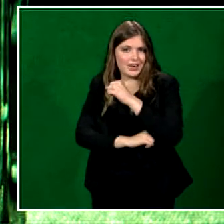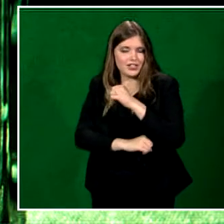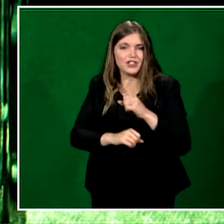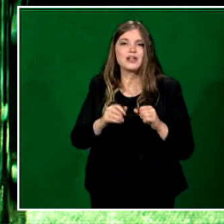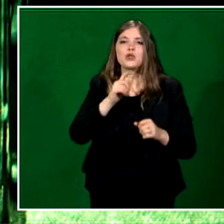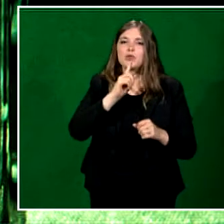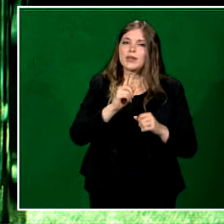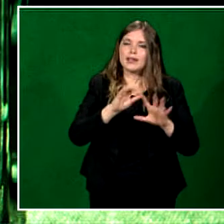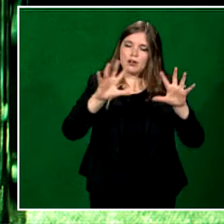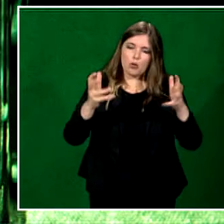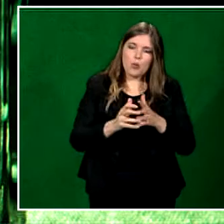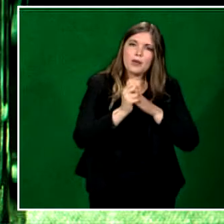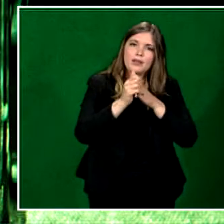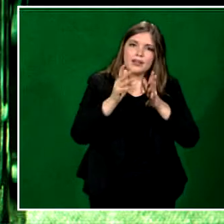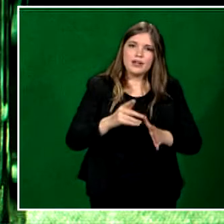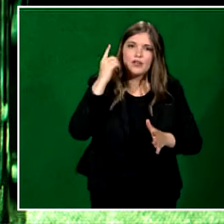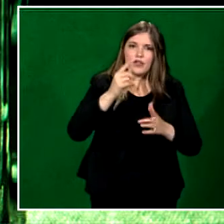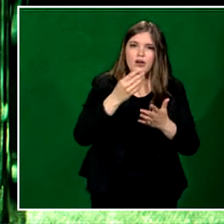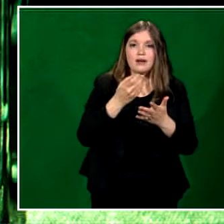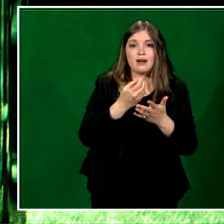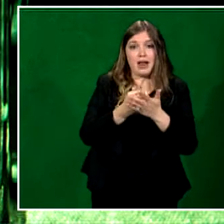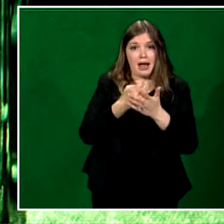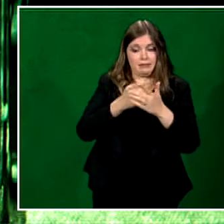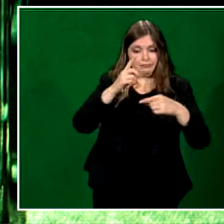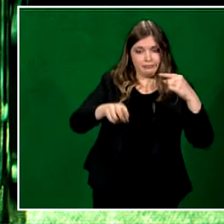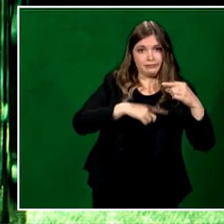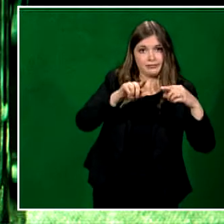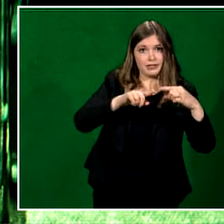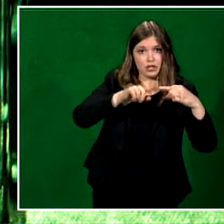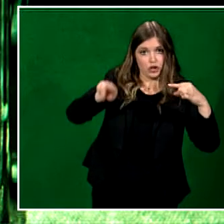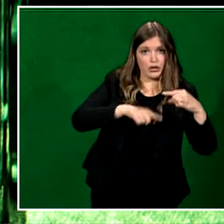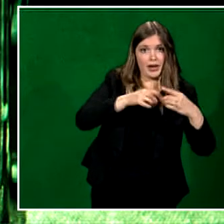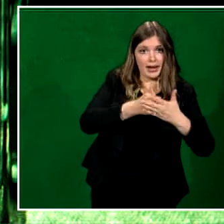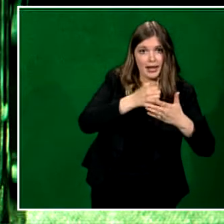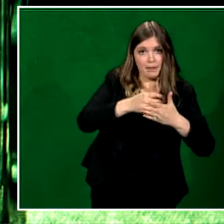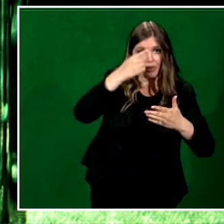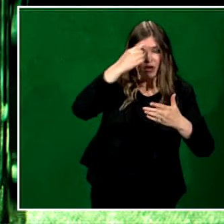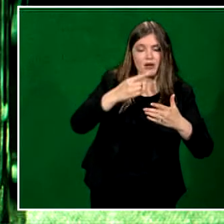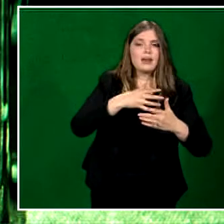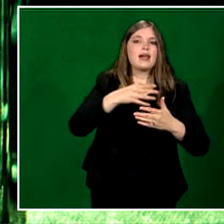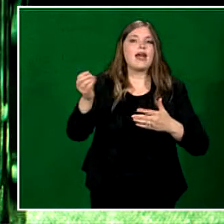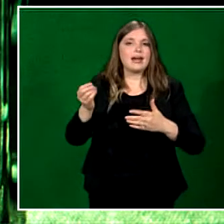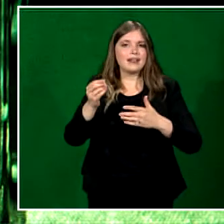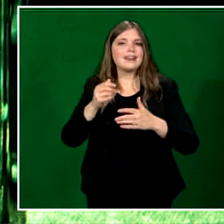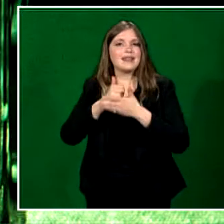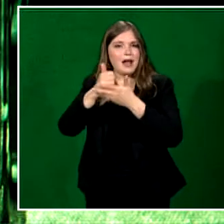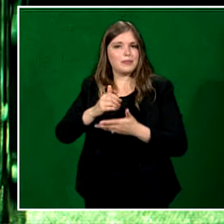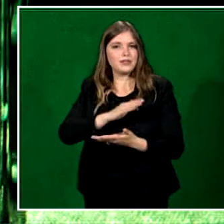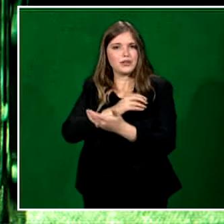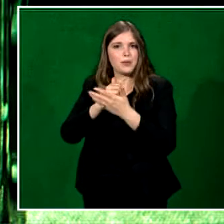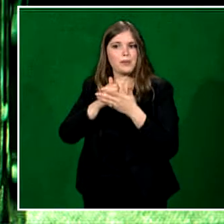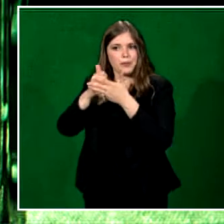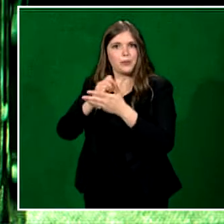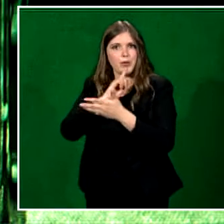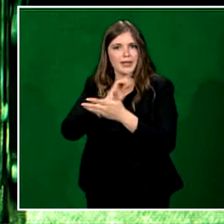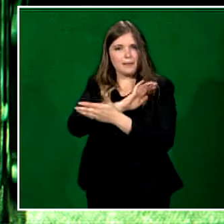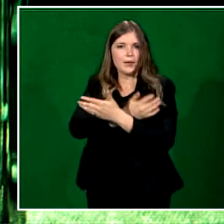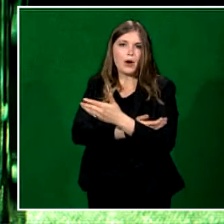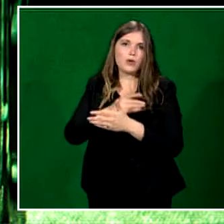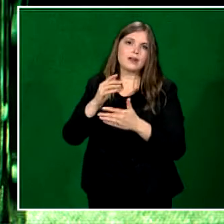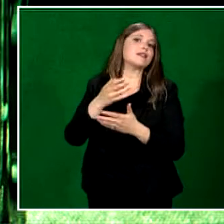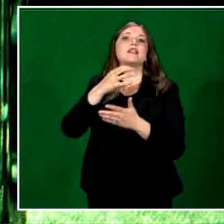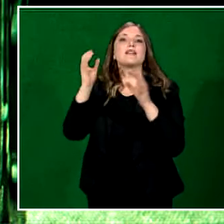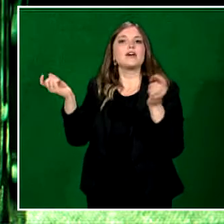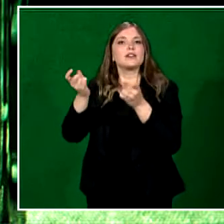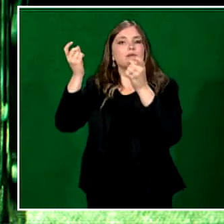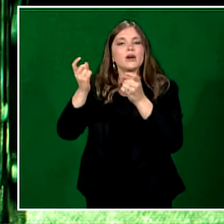thought, education, and development. He helps power the Foundation's Disruptive Innovation Festival, creates educational resources,